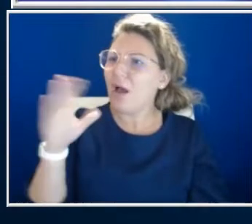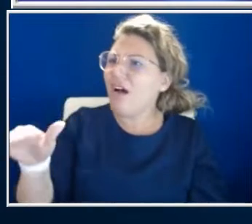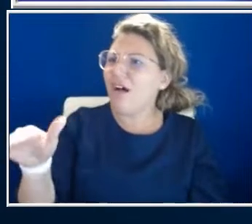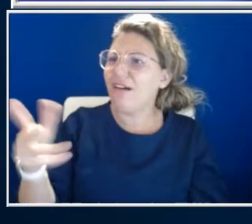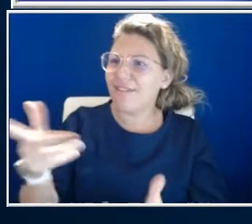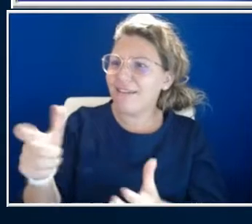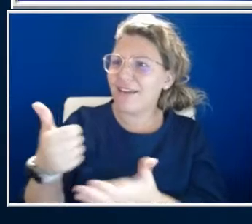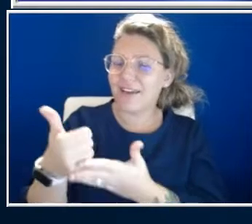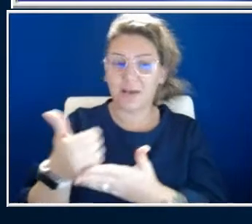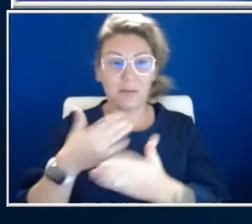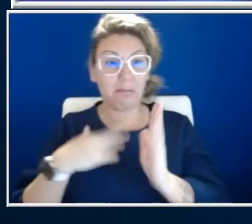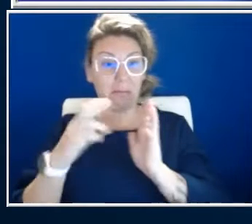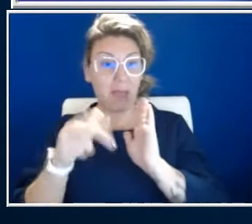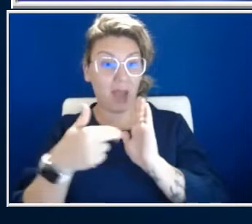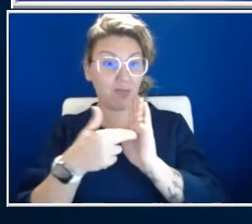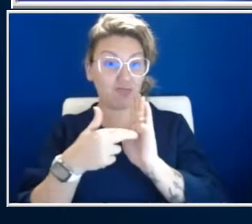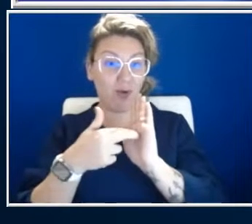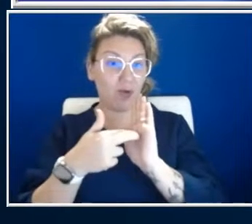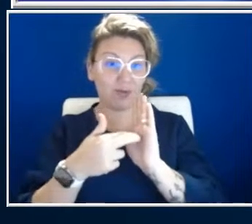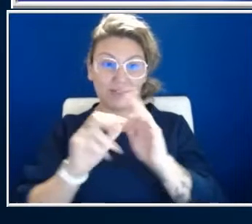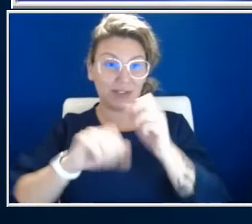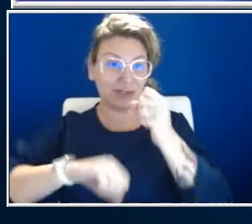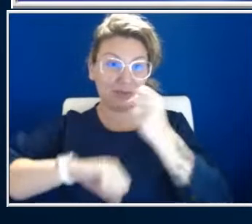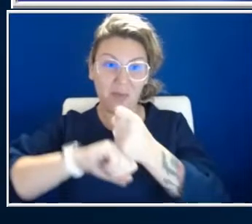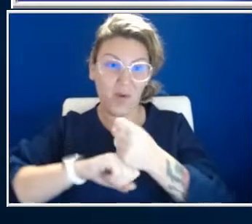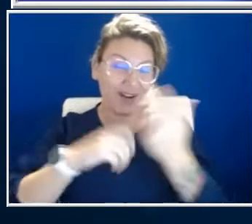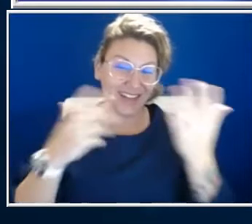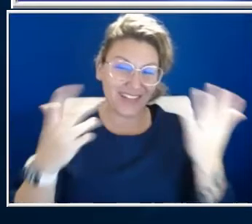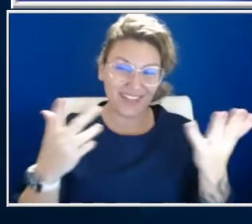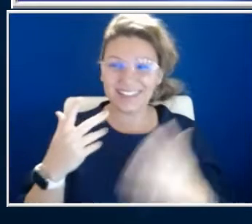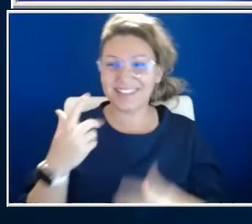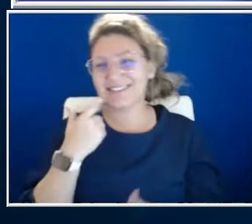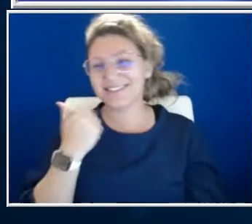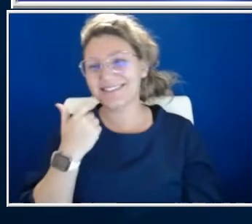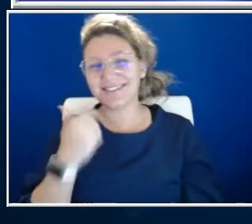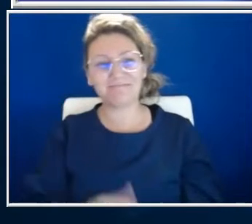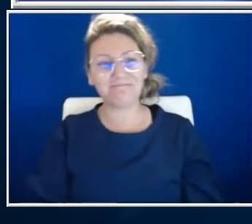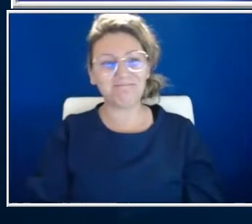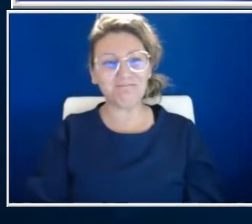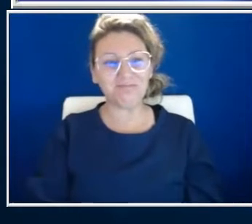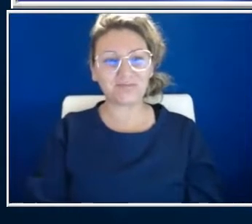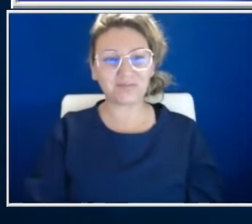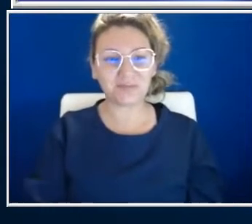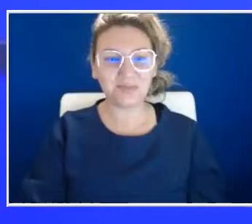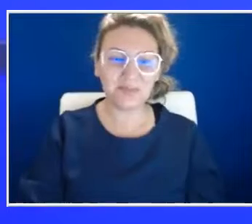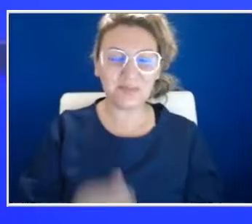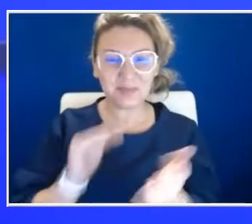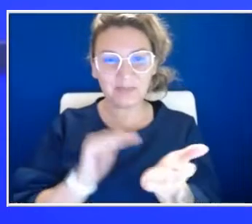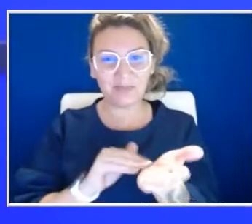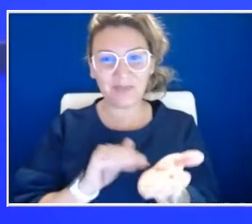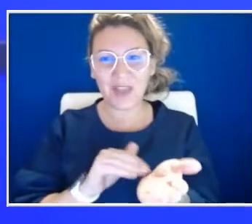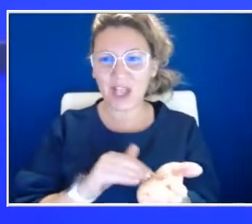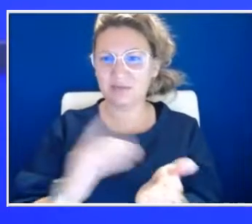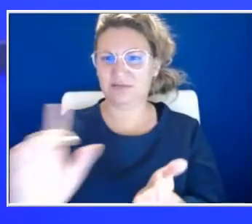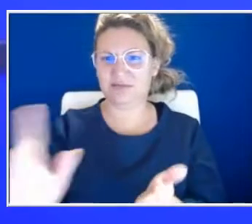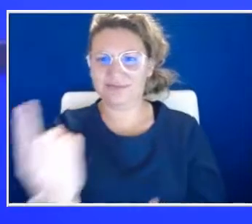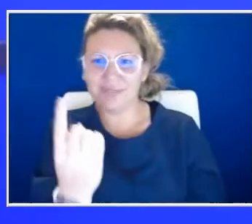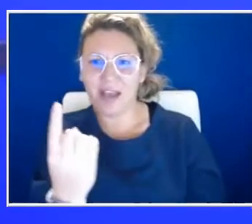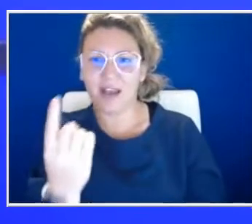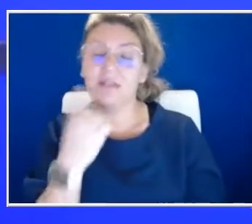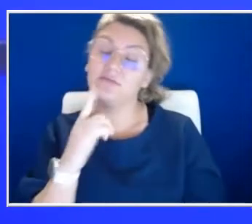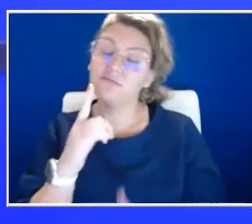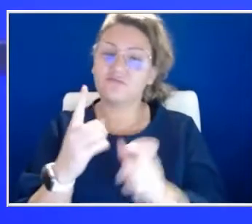role was completely supportive. So, Dr. Holzberlein came to me and he said, well, first of all, and I operate